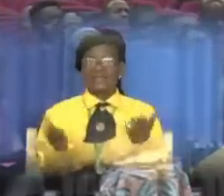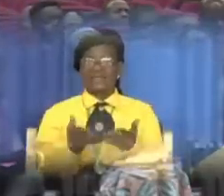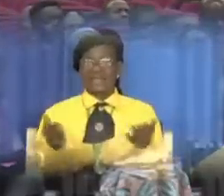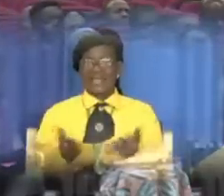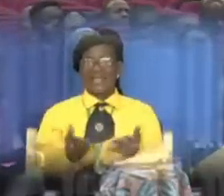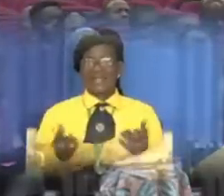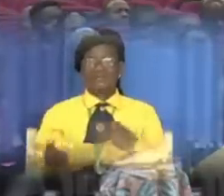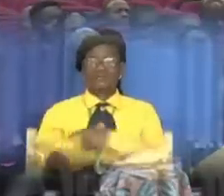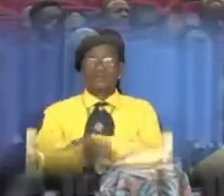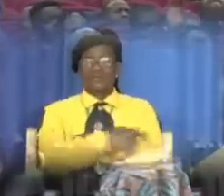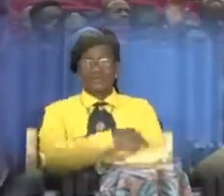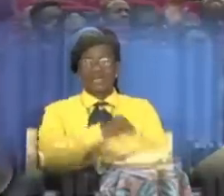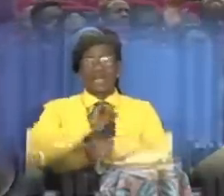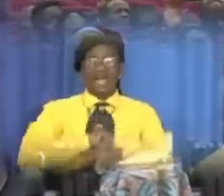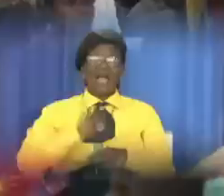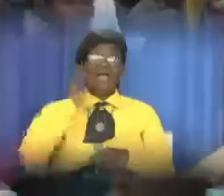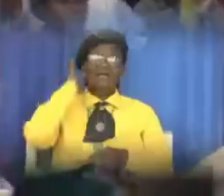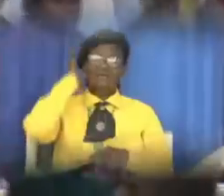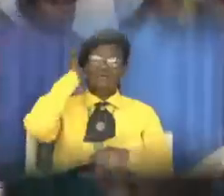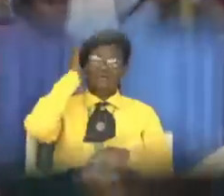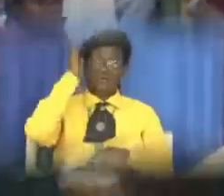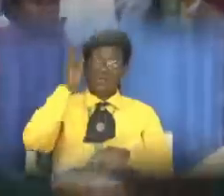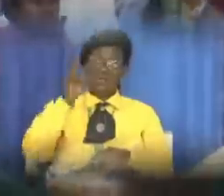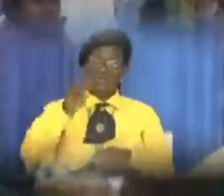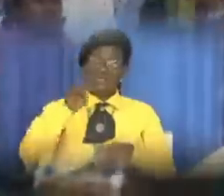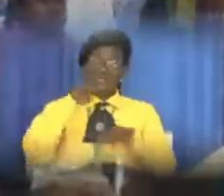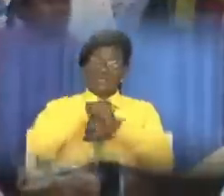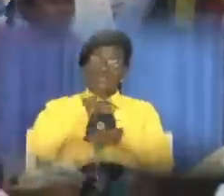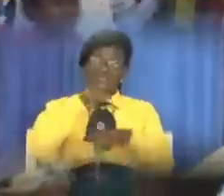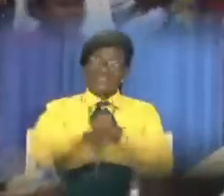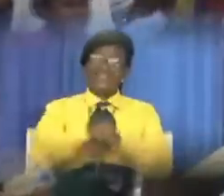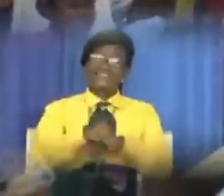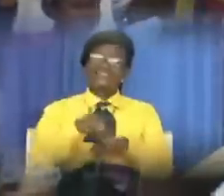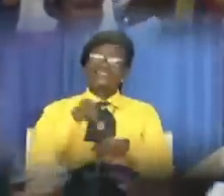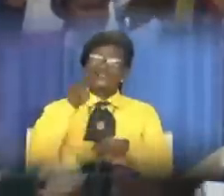send you a divine encourager.